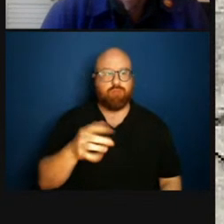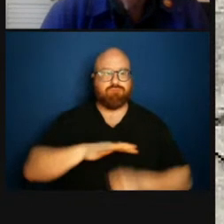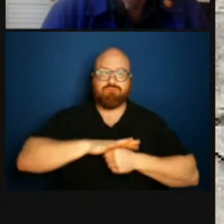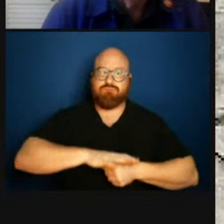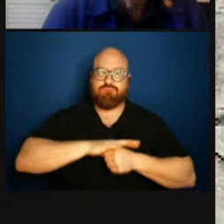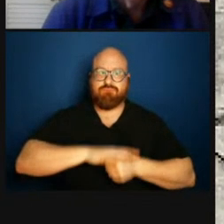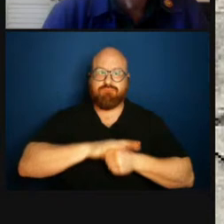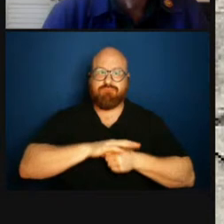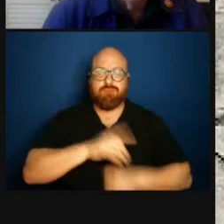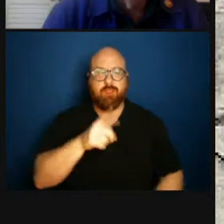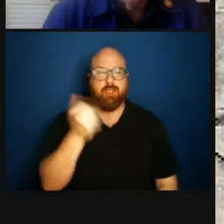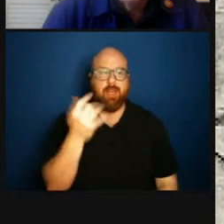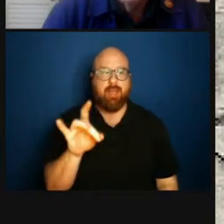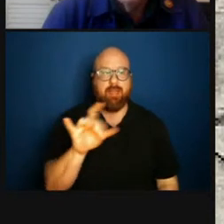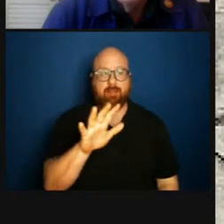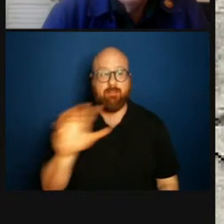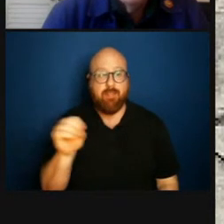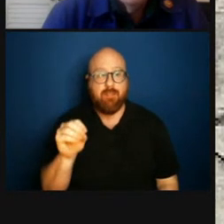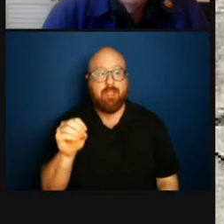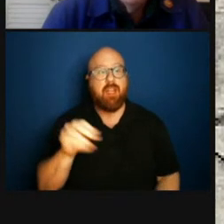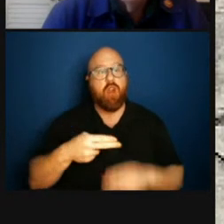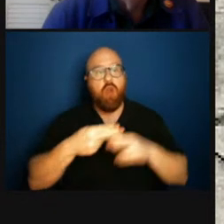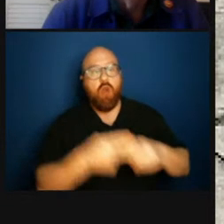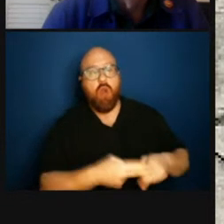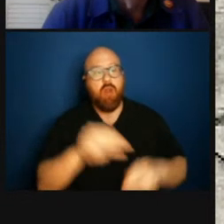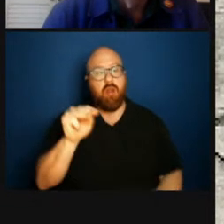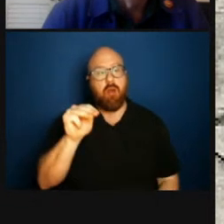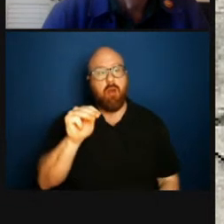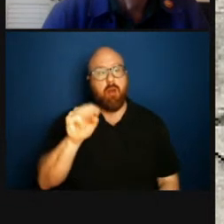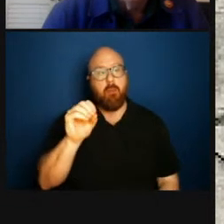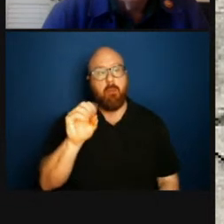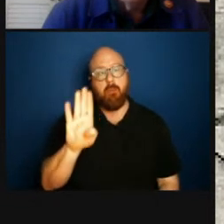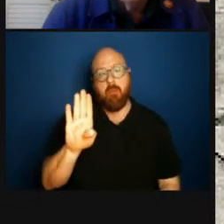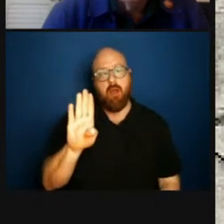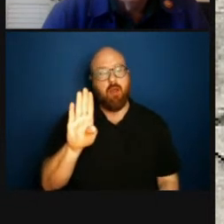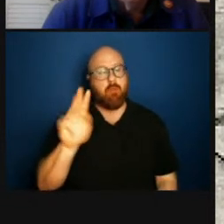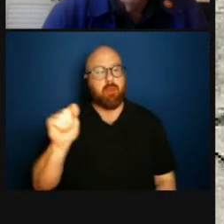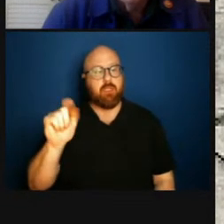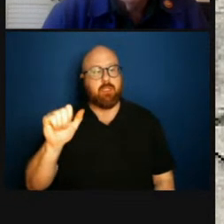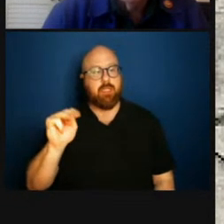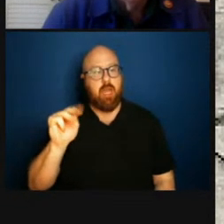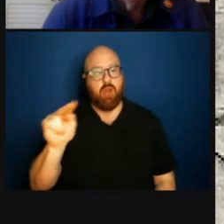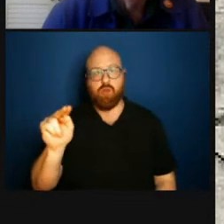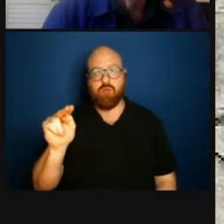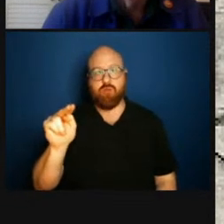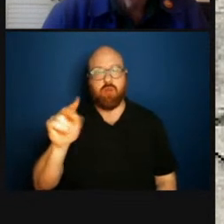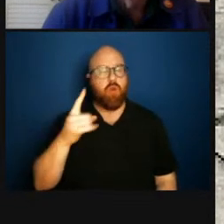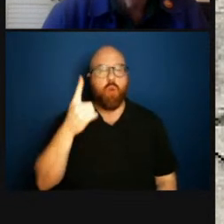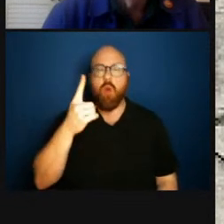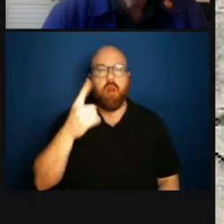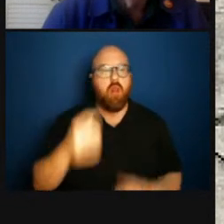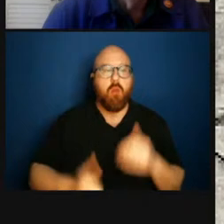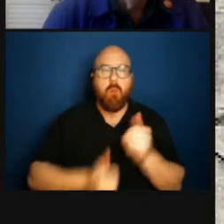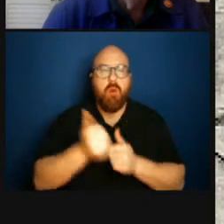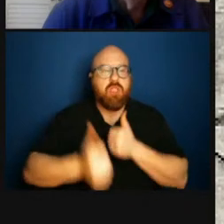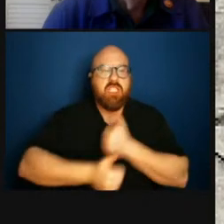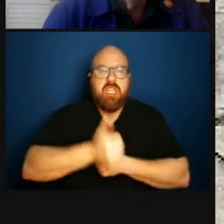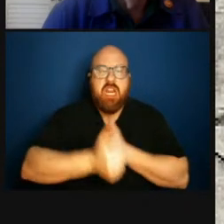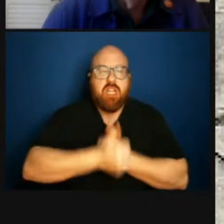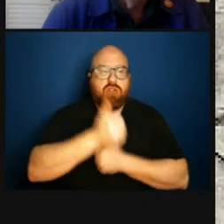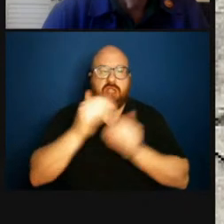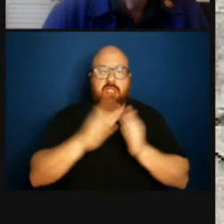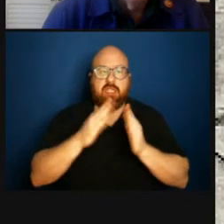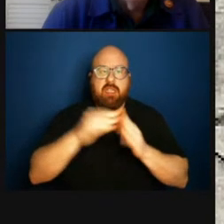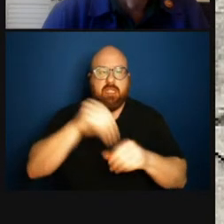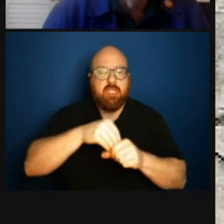1850 Baltimore was called Mob Town, and it was one of the most dangerous cities in America. This is a cartoon